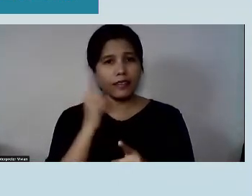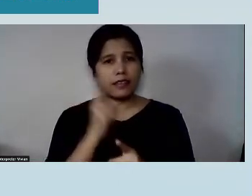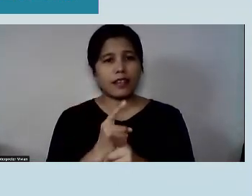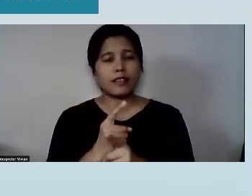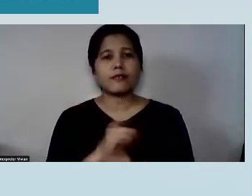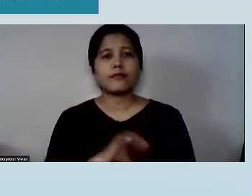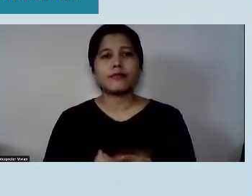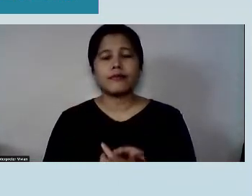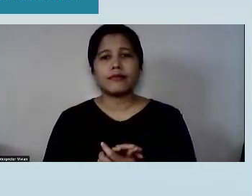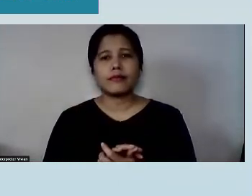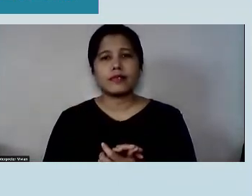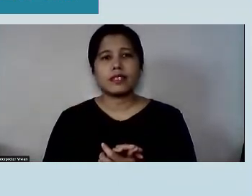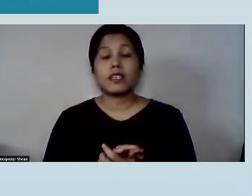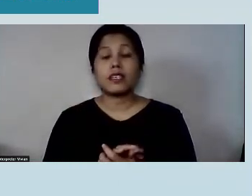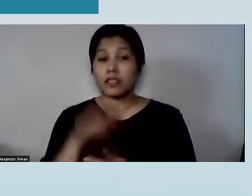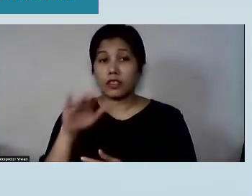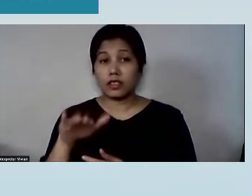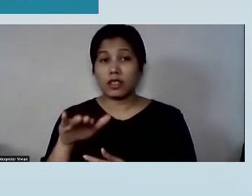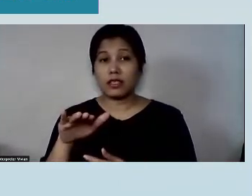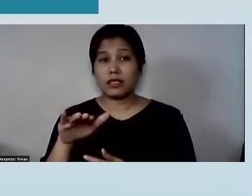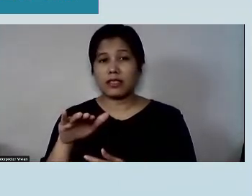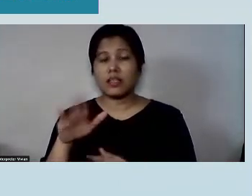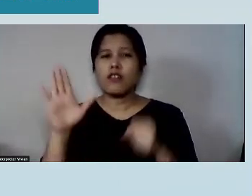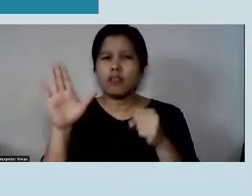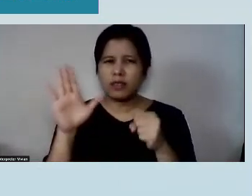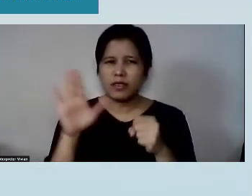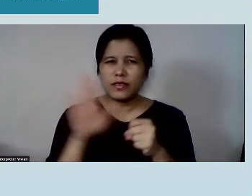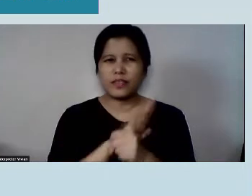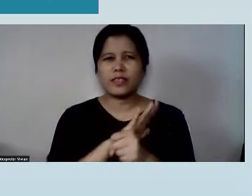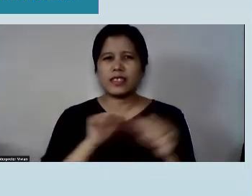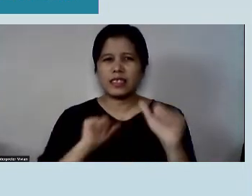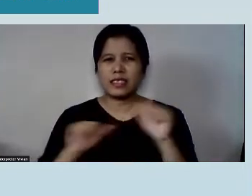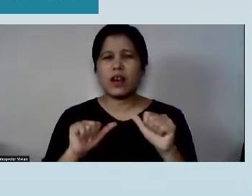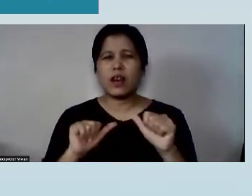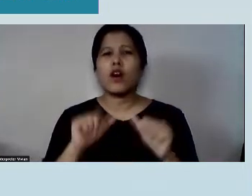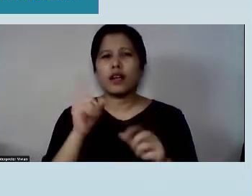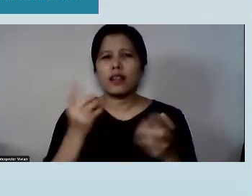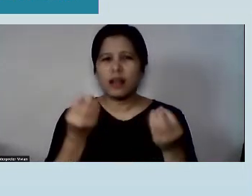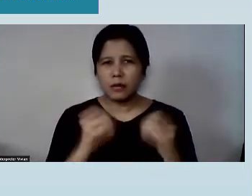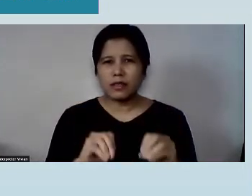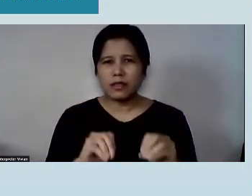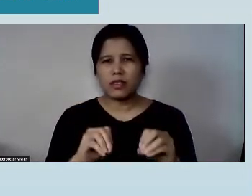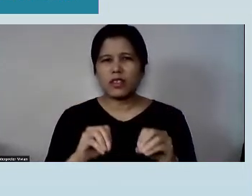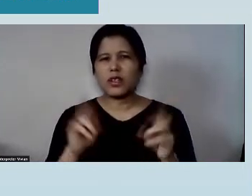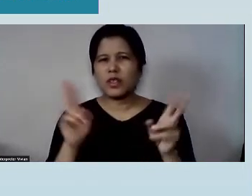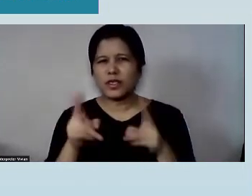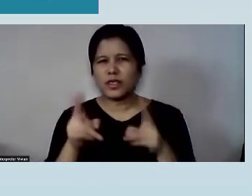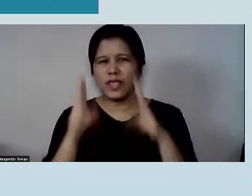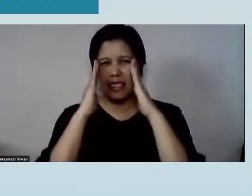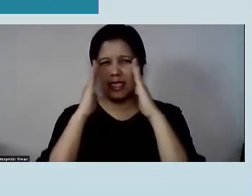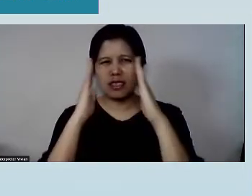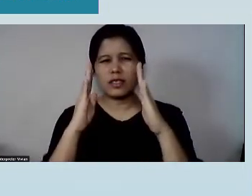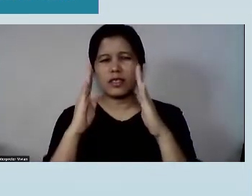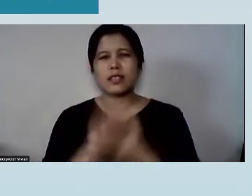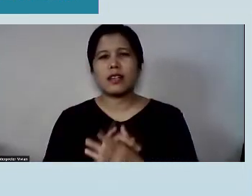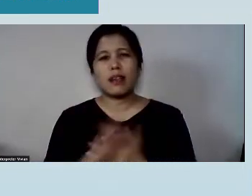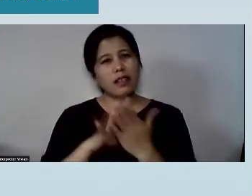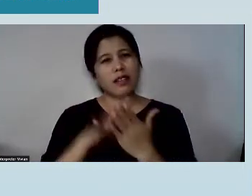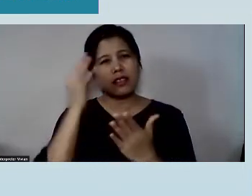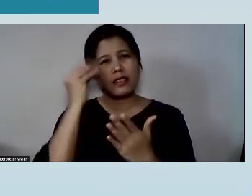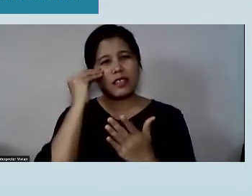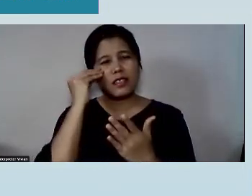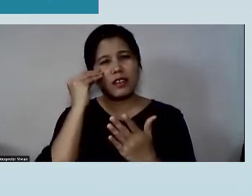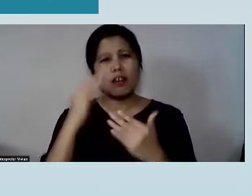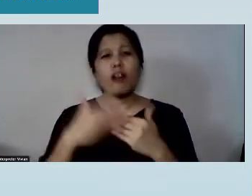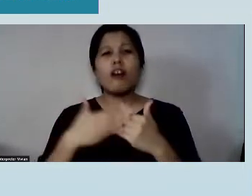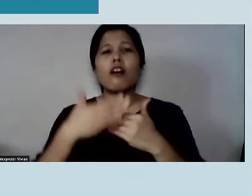So if the child's behavior is excessive, they happen more than one setting, your child's short attention span is interfering with learning, they go beyond